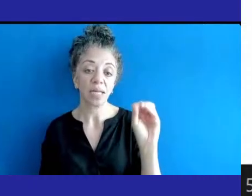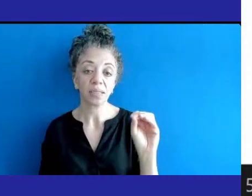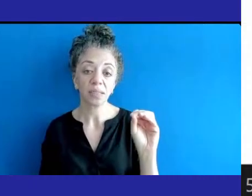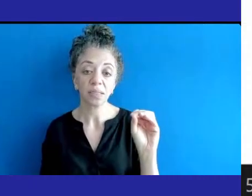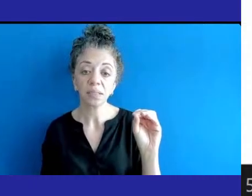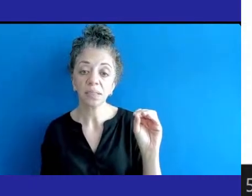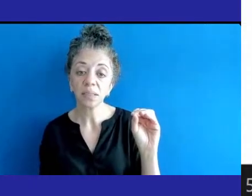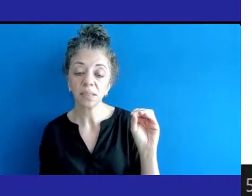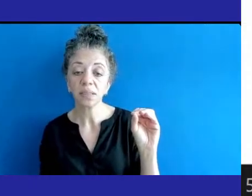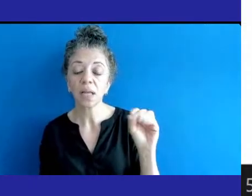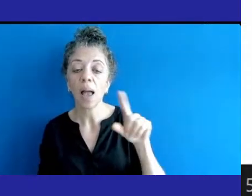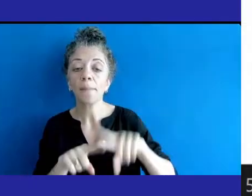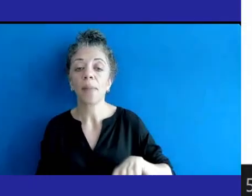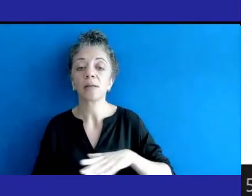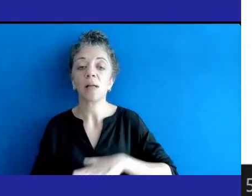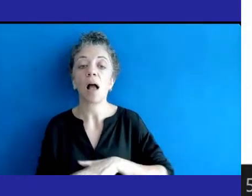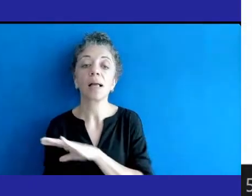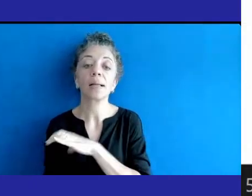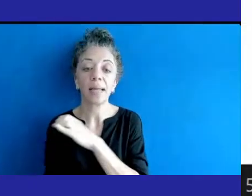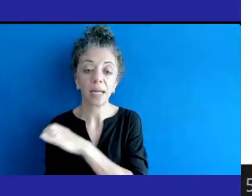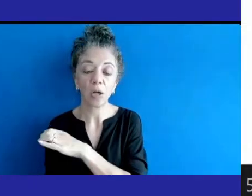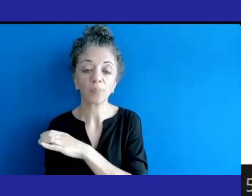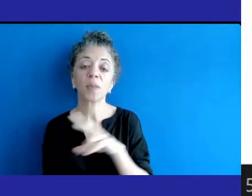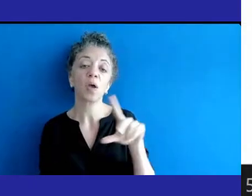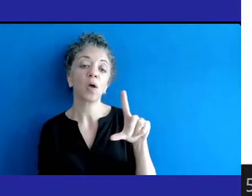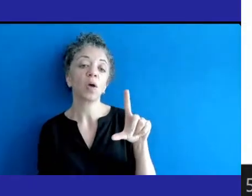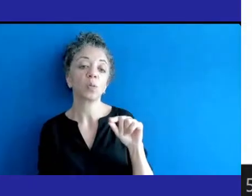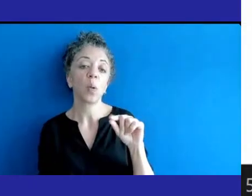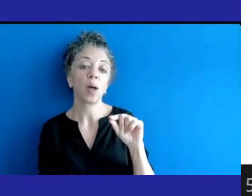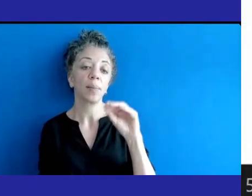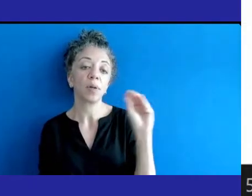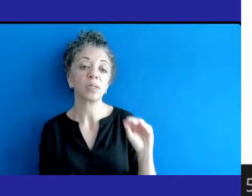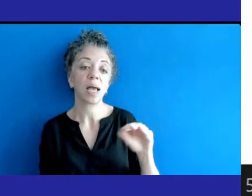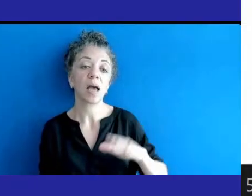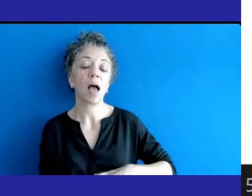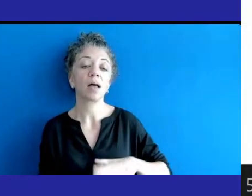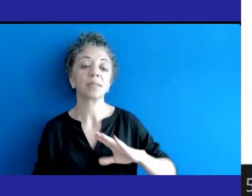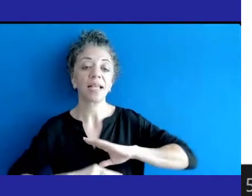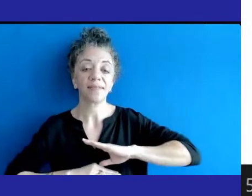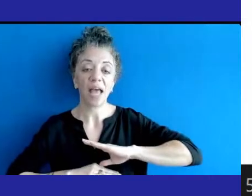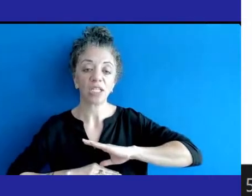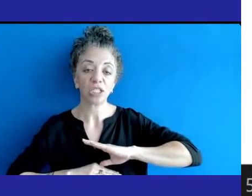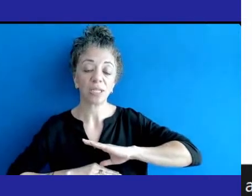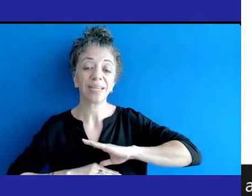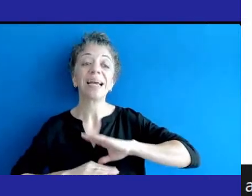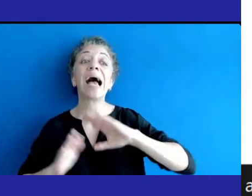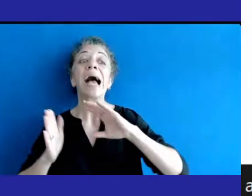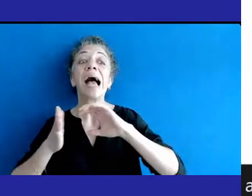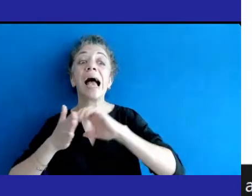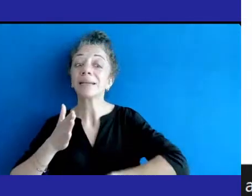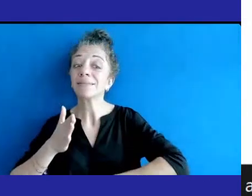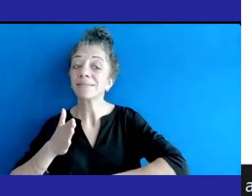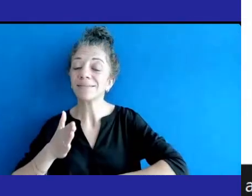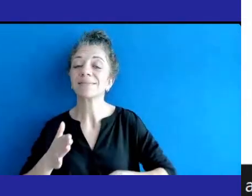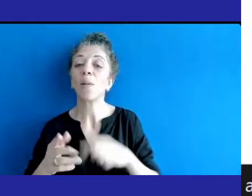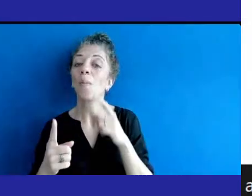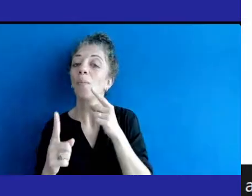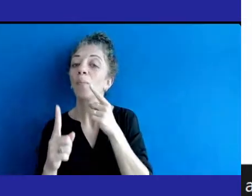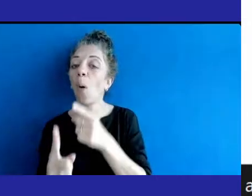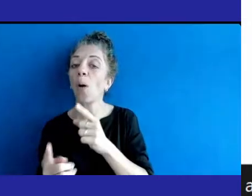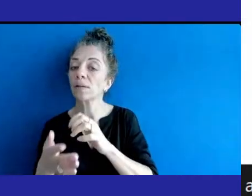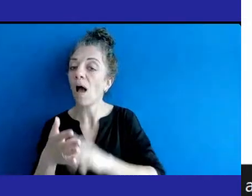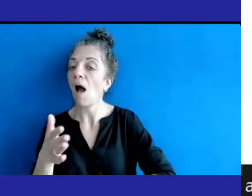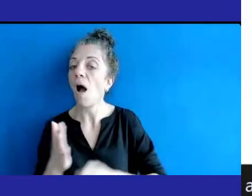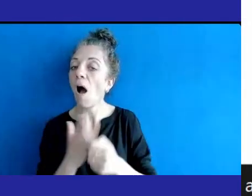clinical measures, 20% on satisfaction, and then they deduct points based on your lack of compliance